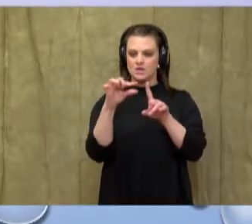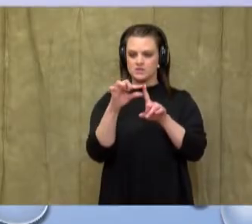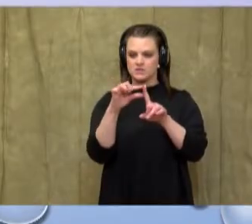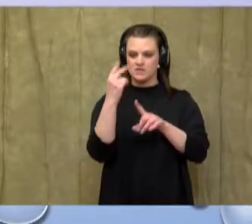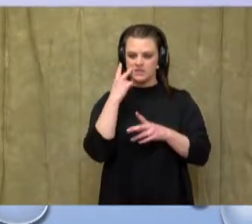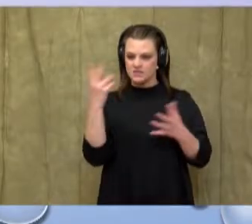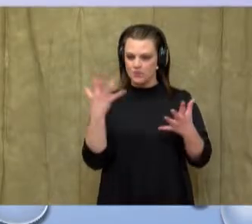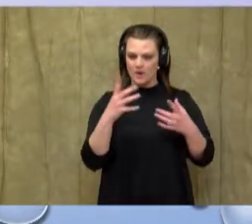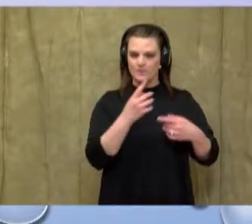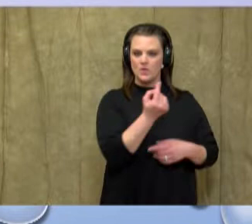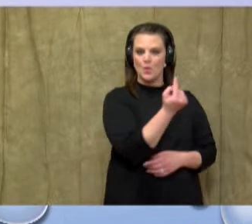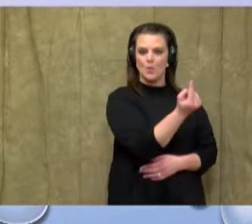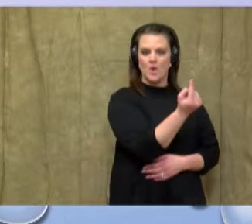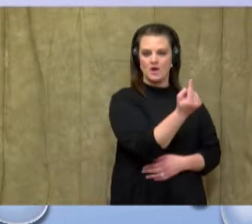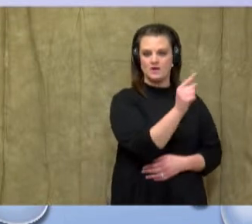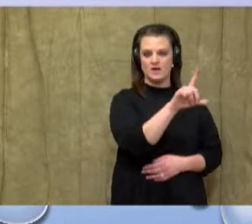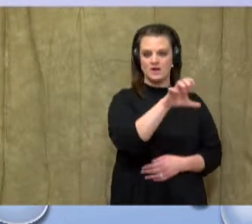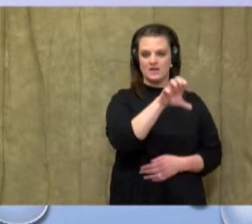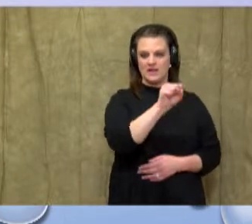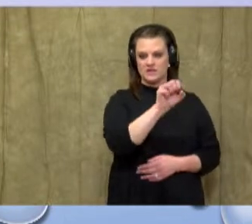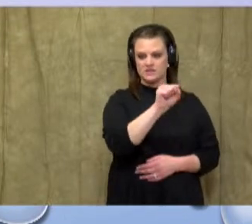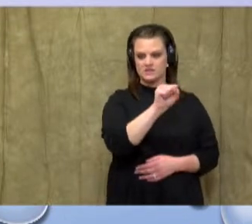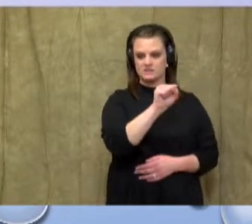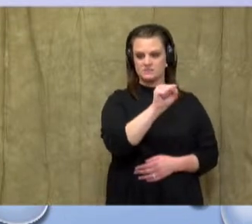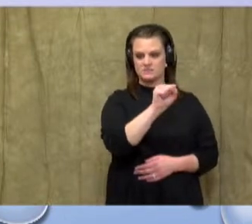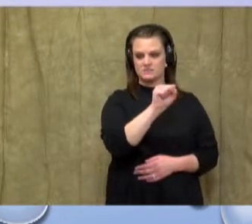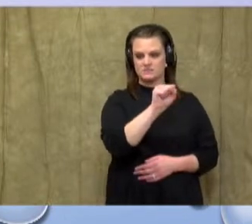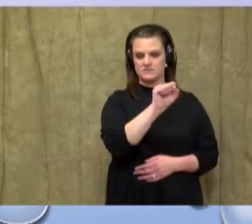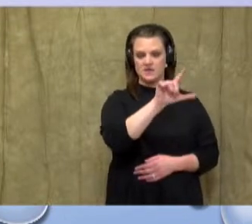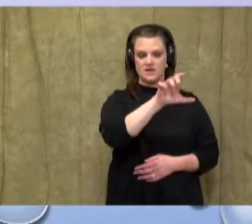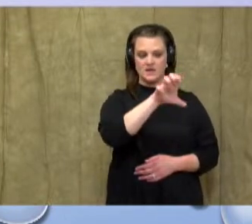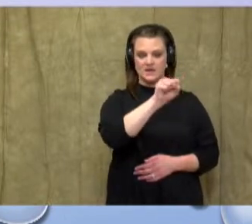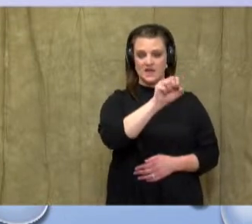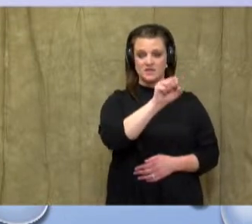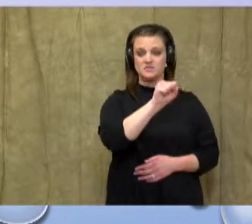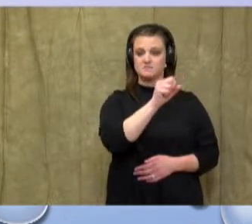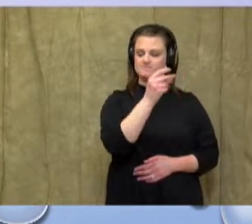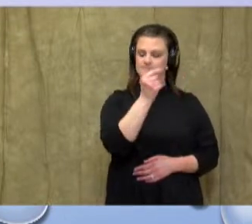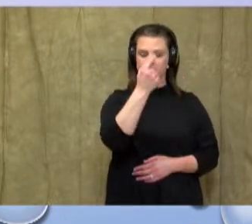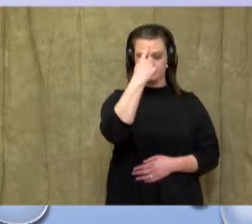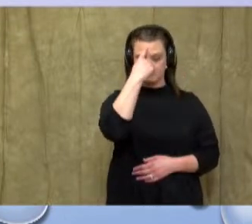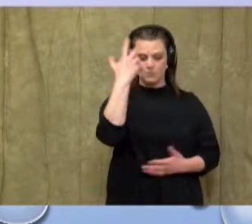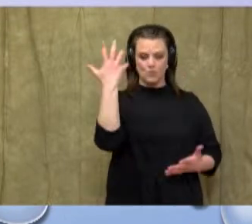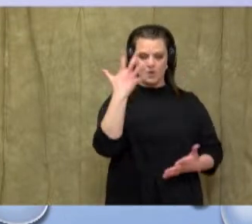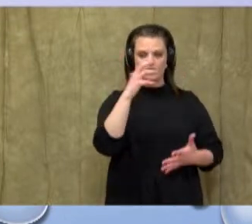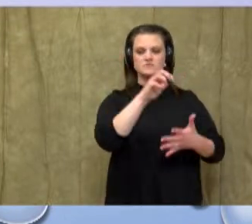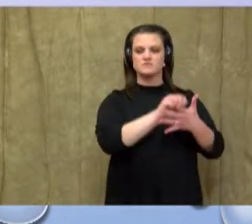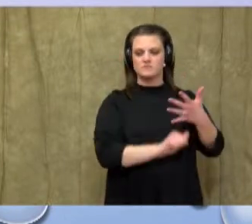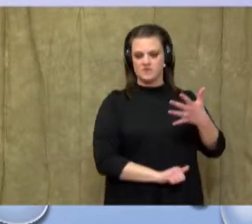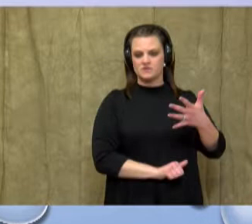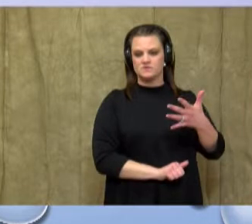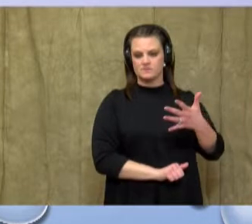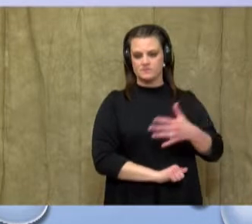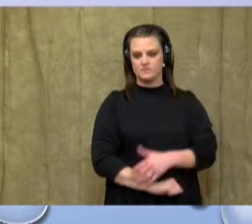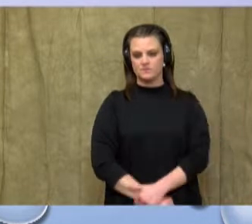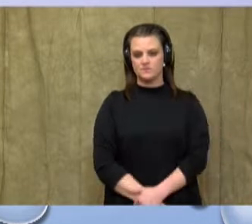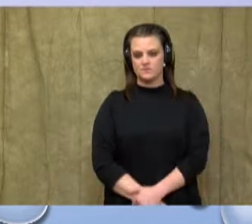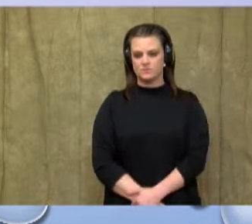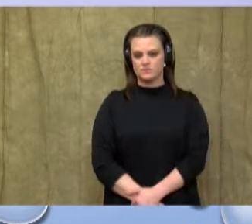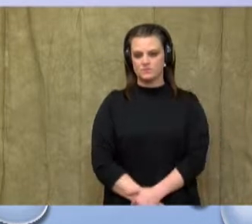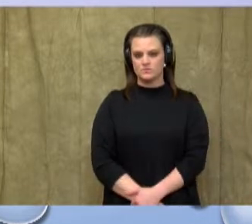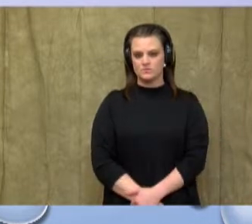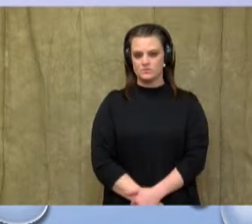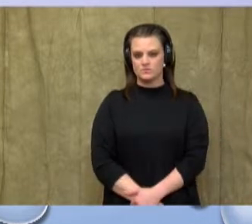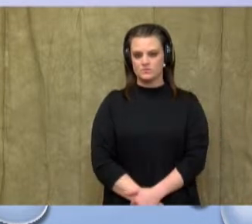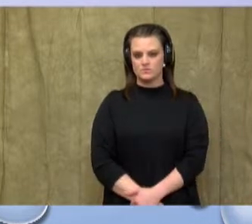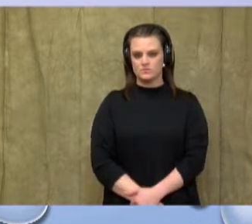1 less. So when you think of less, I automatically think of subtraction.